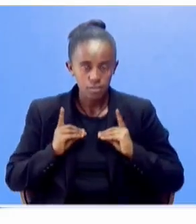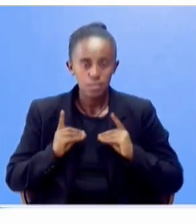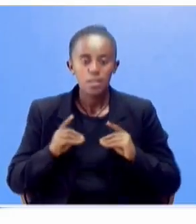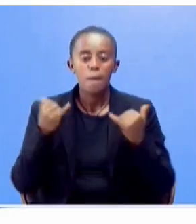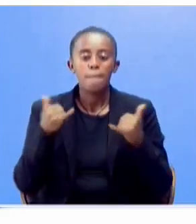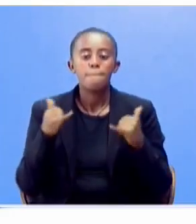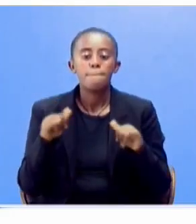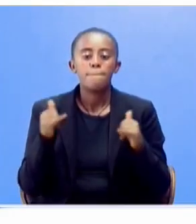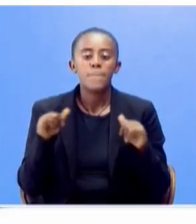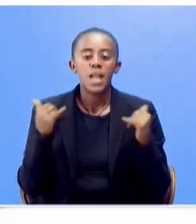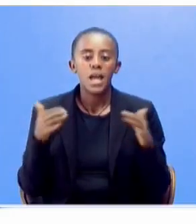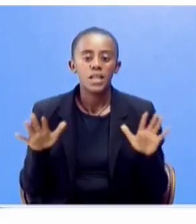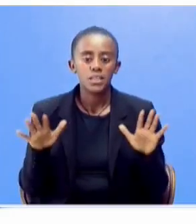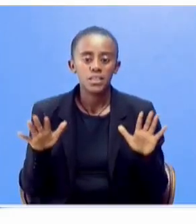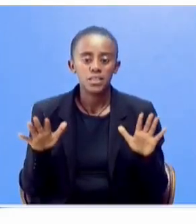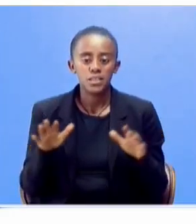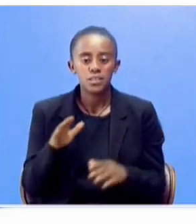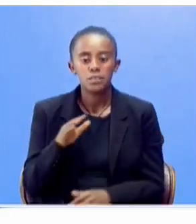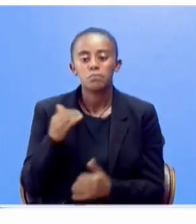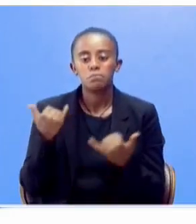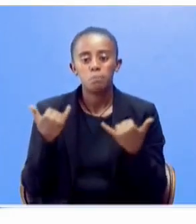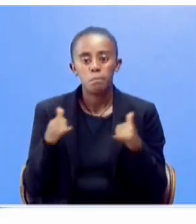played.